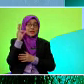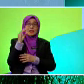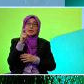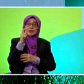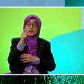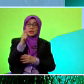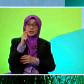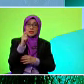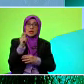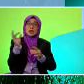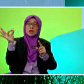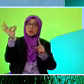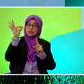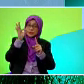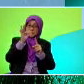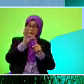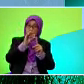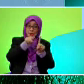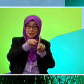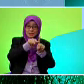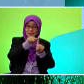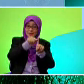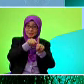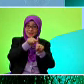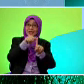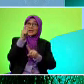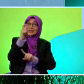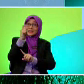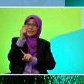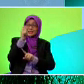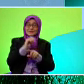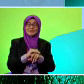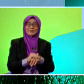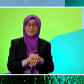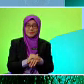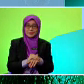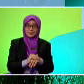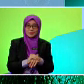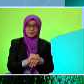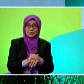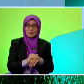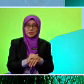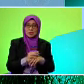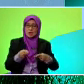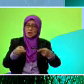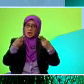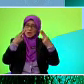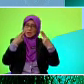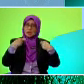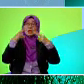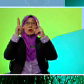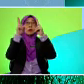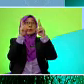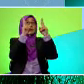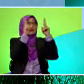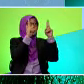is suitable temperature, T. Okay, T, temperature. Okay. And then the presence of air. All